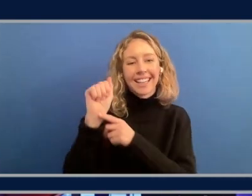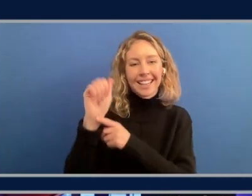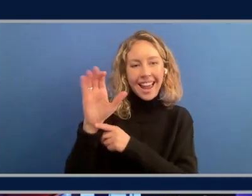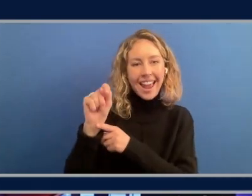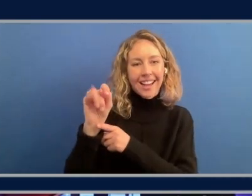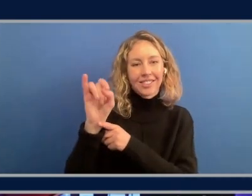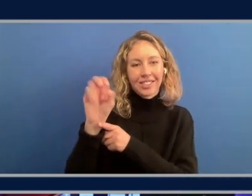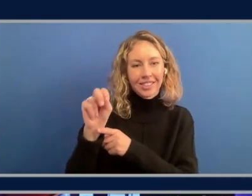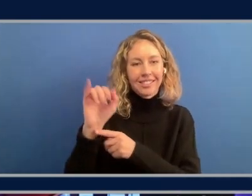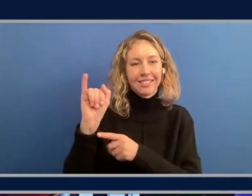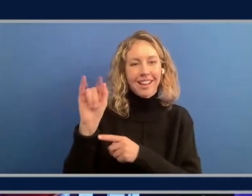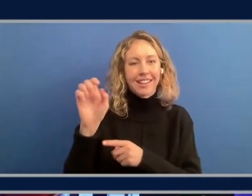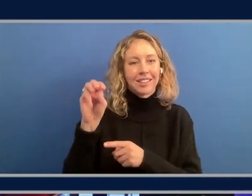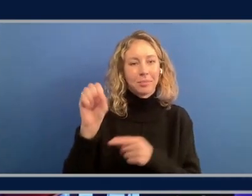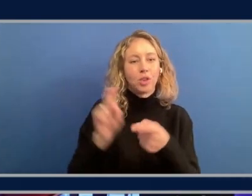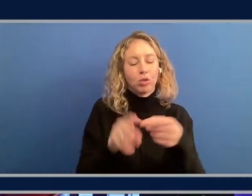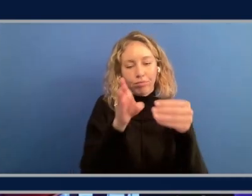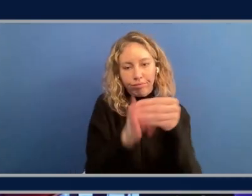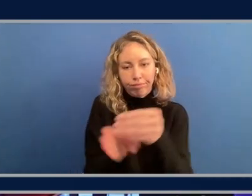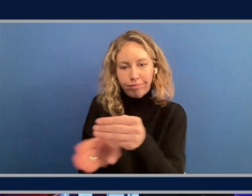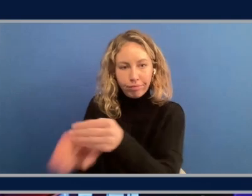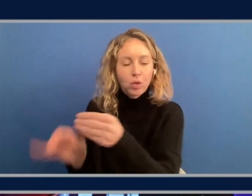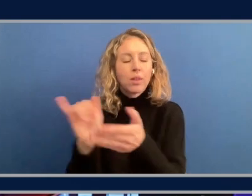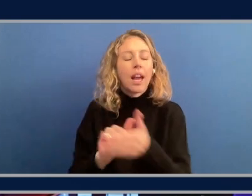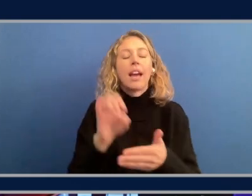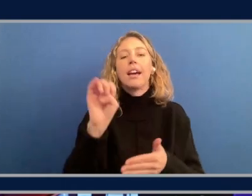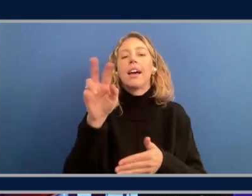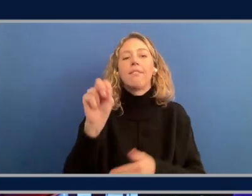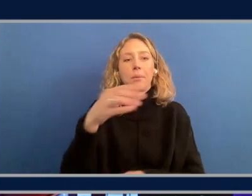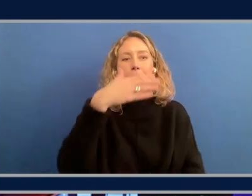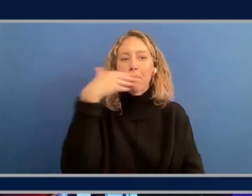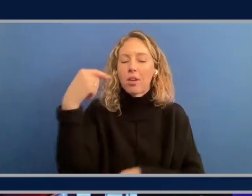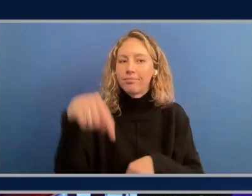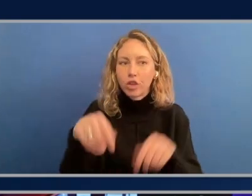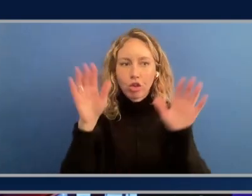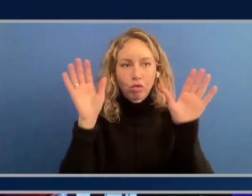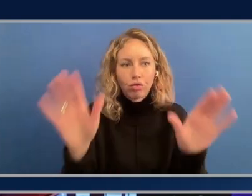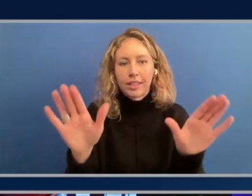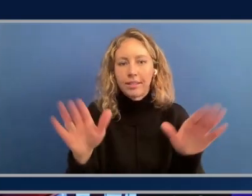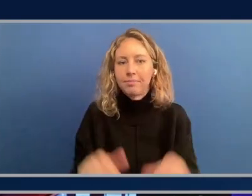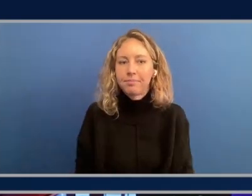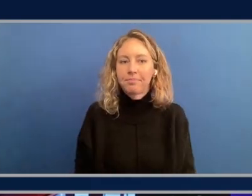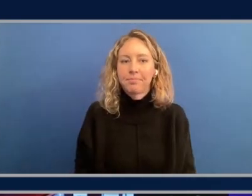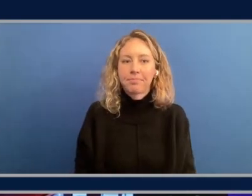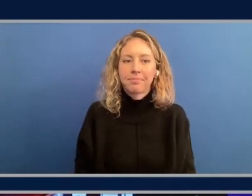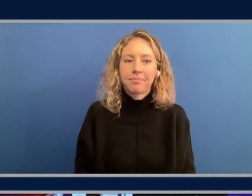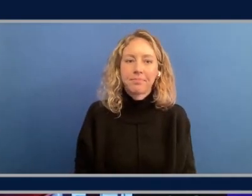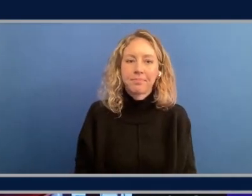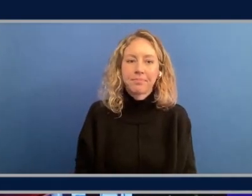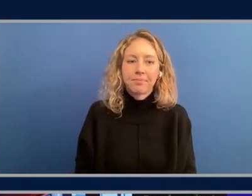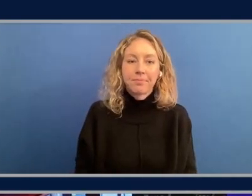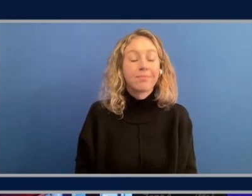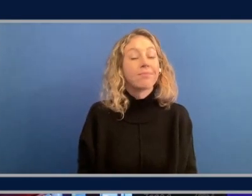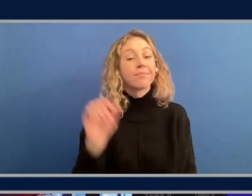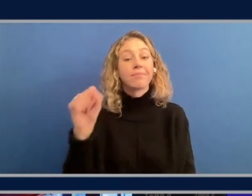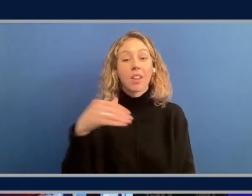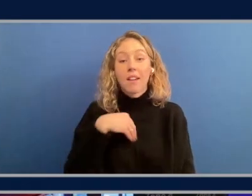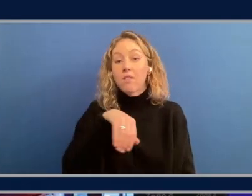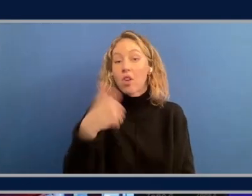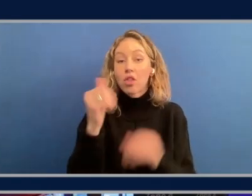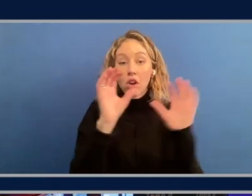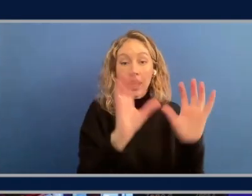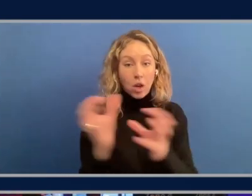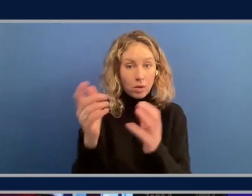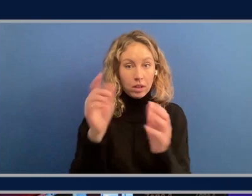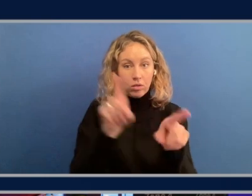able Exactly. to execute. So I think Yes. that's an even better way. Yeah. No, this is great. Yeah, so we have other categorizations here as